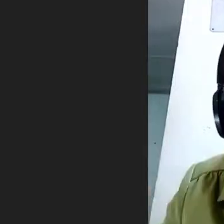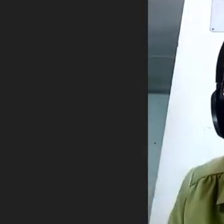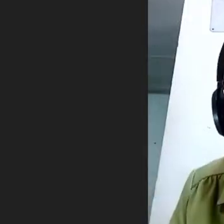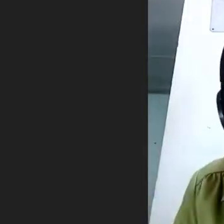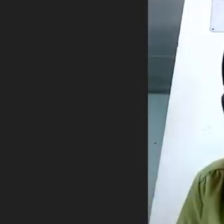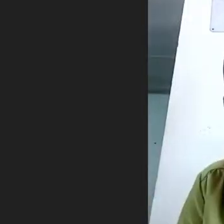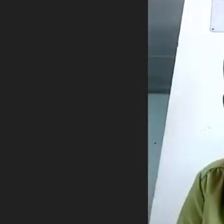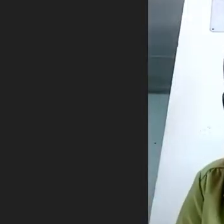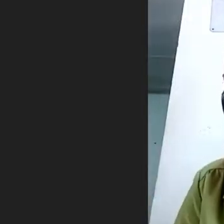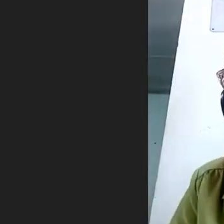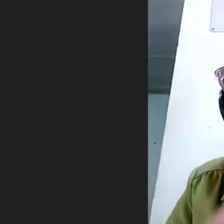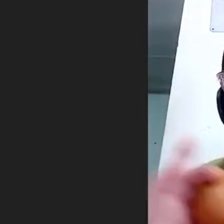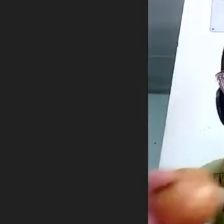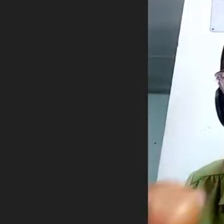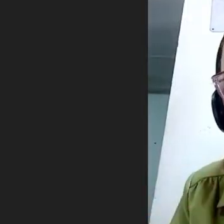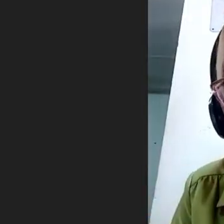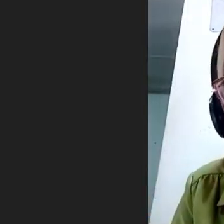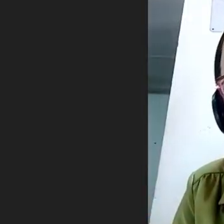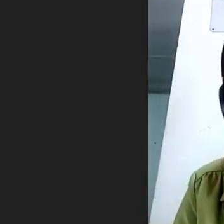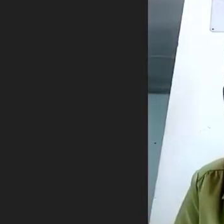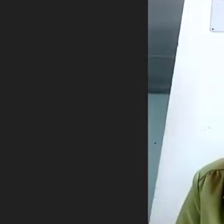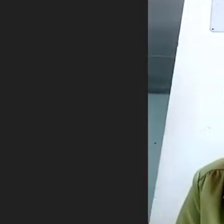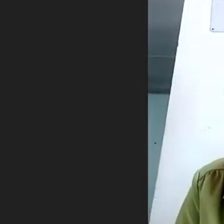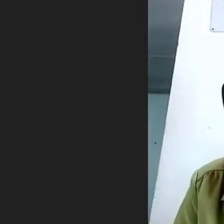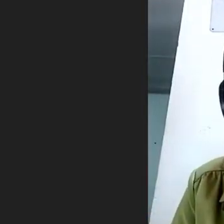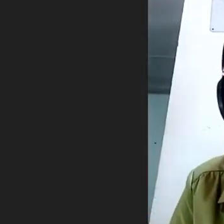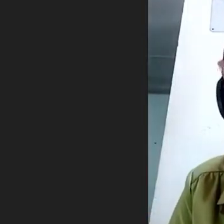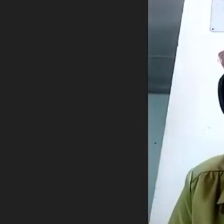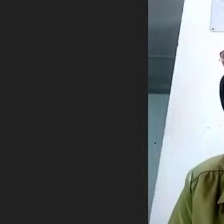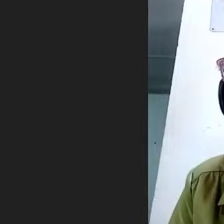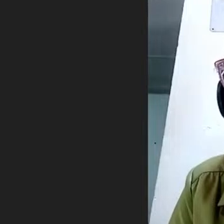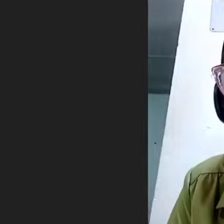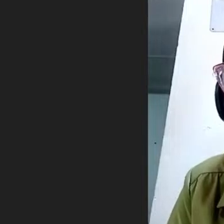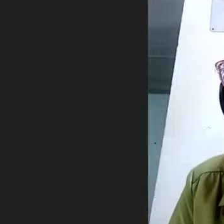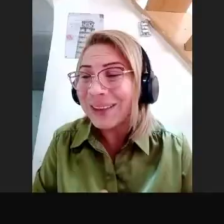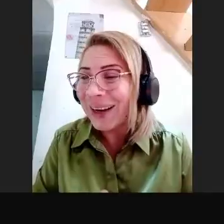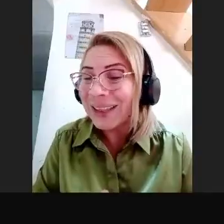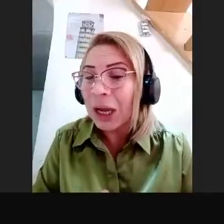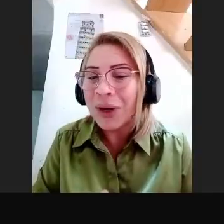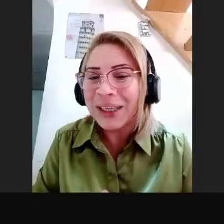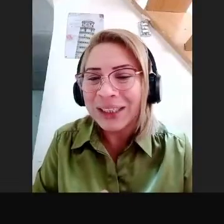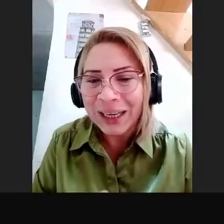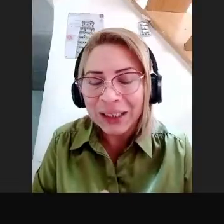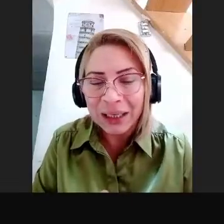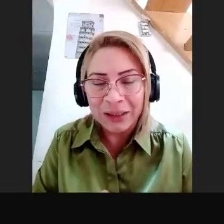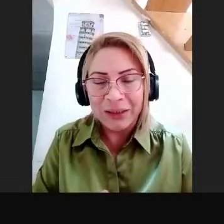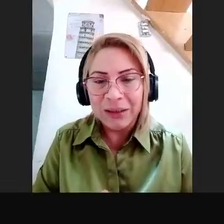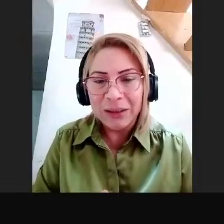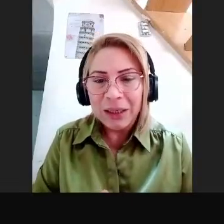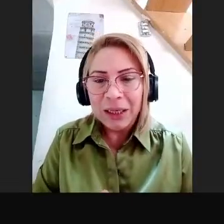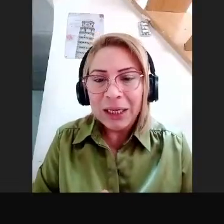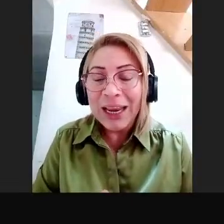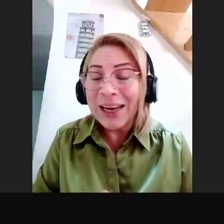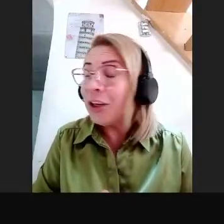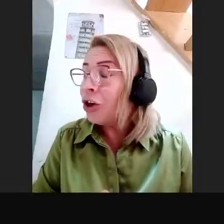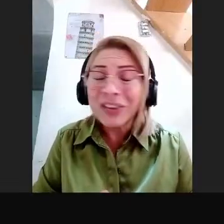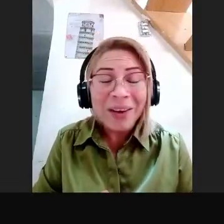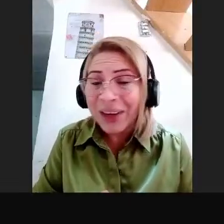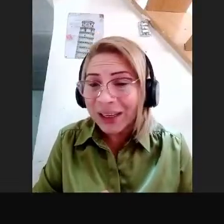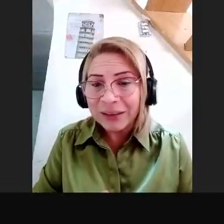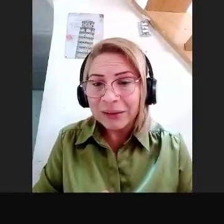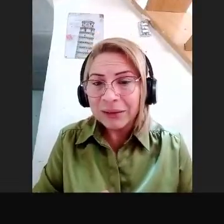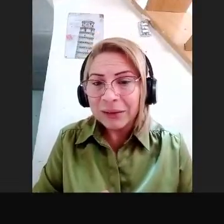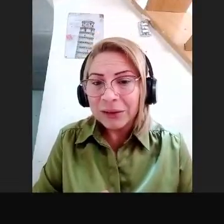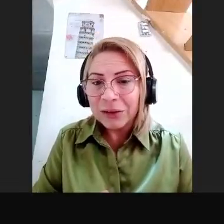about those that lose their jobs to a human trafficking victims. So we are all victims,